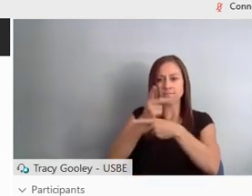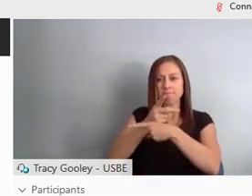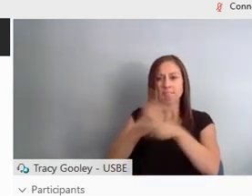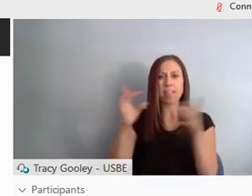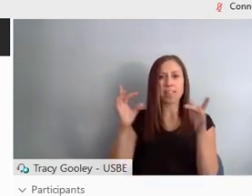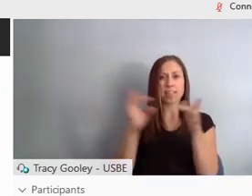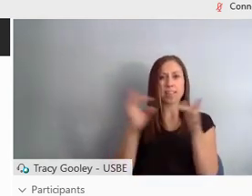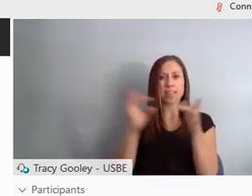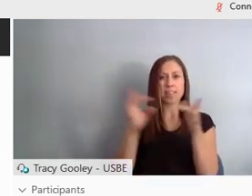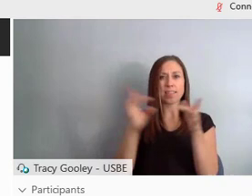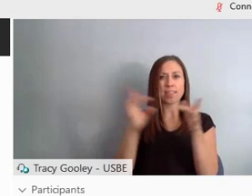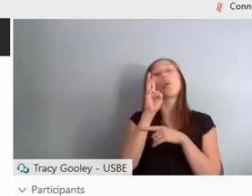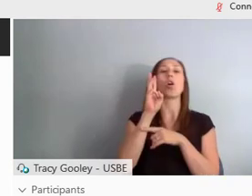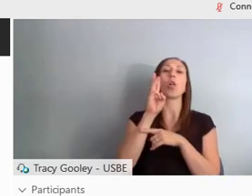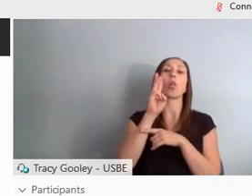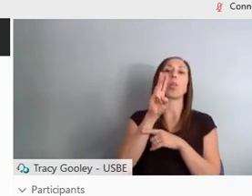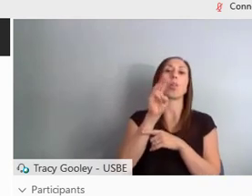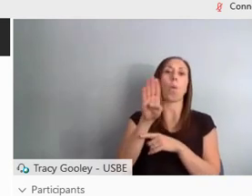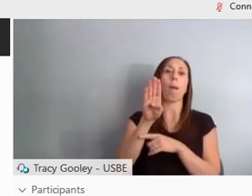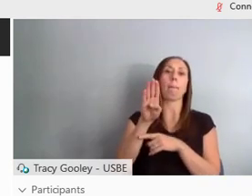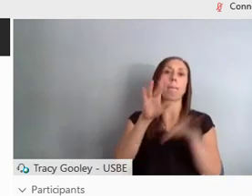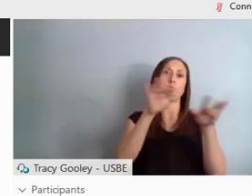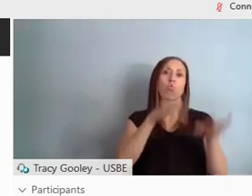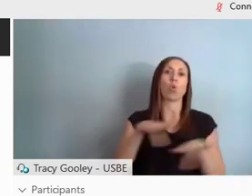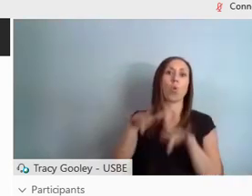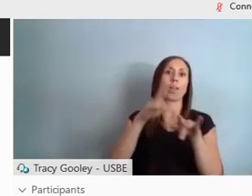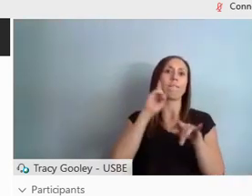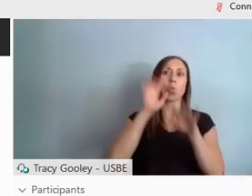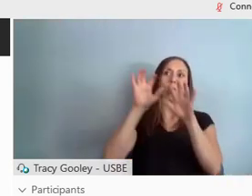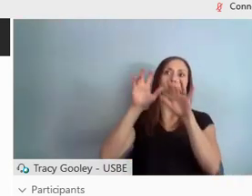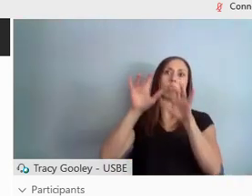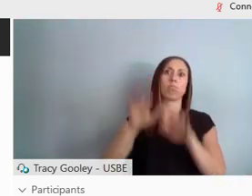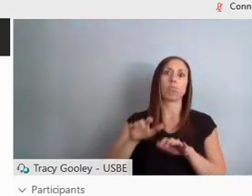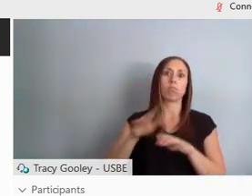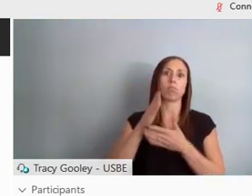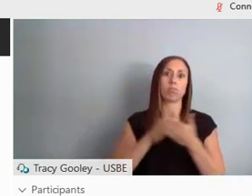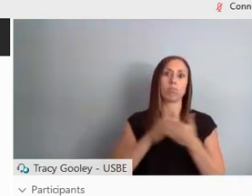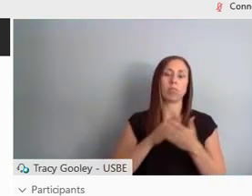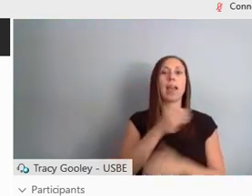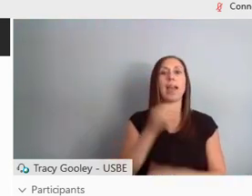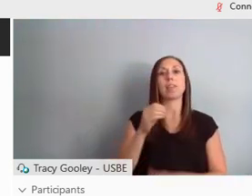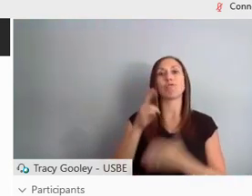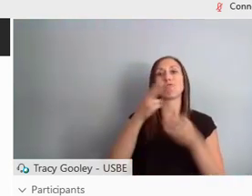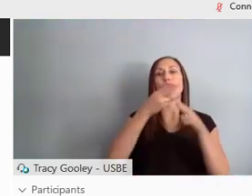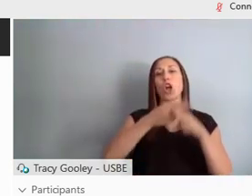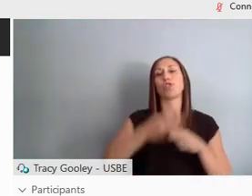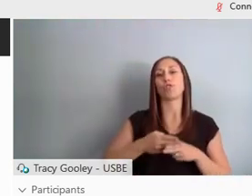web recordings for the data entry piece and